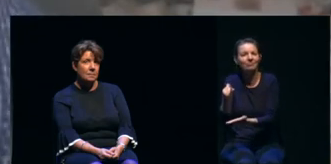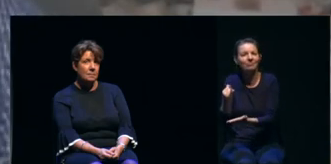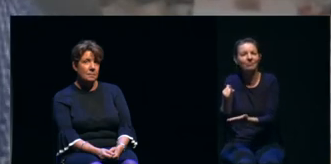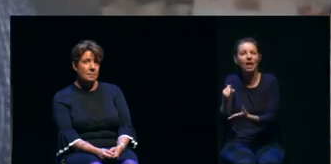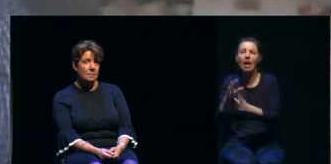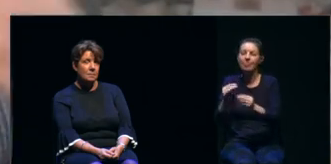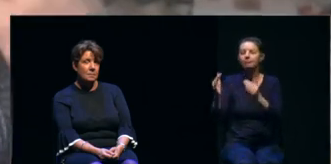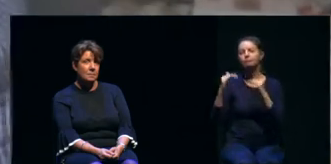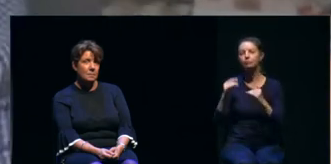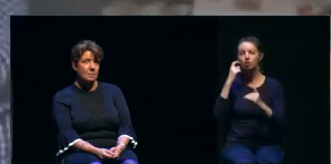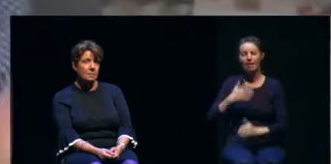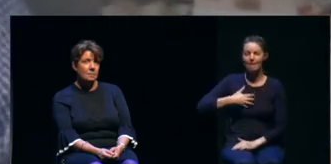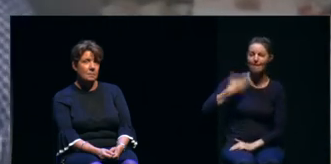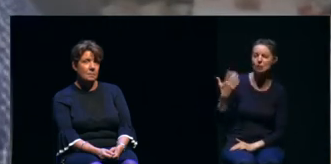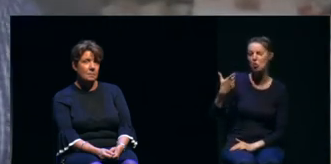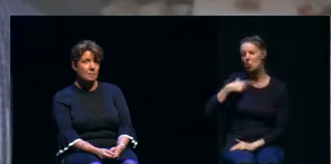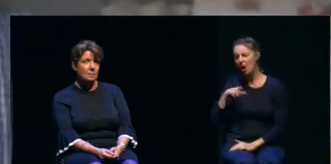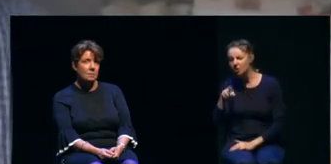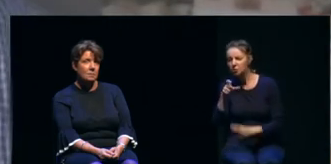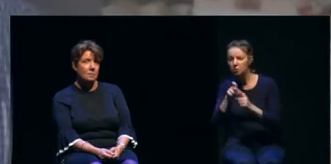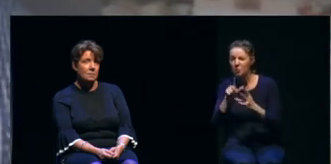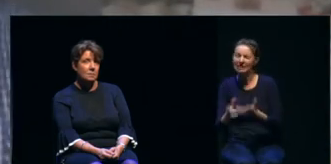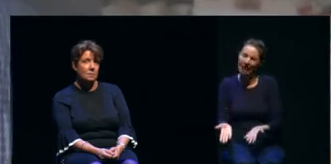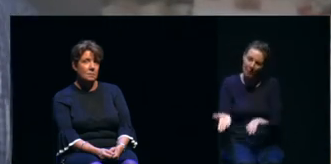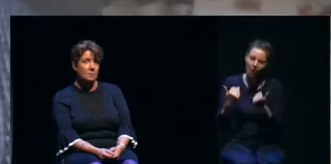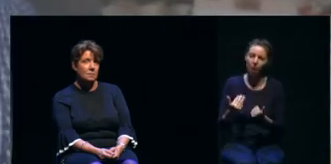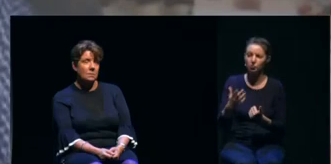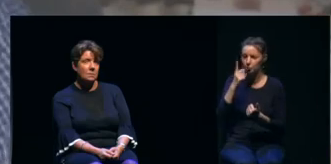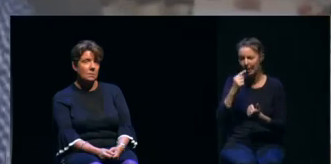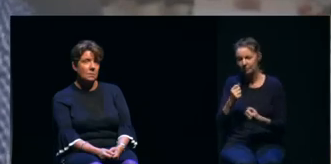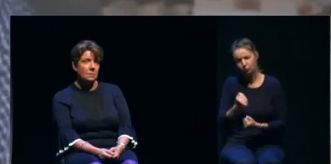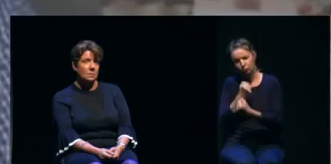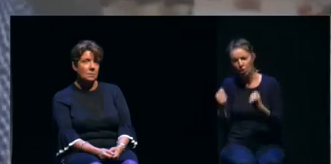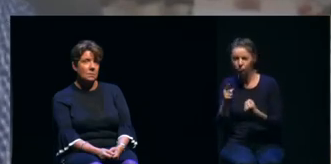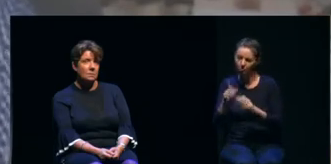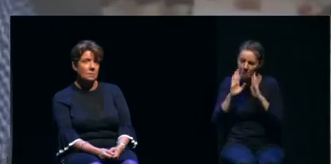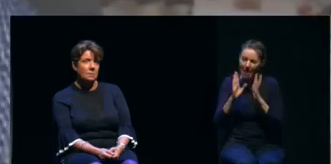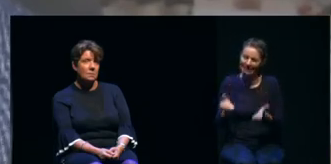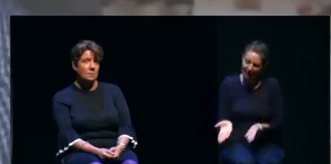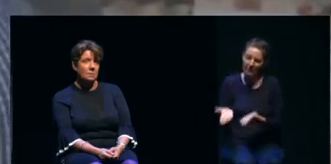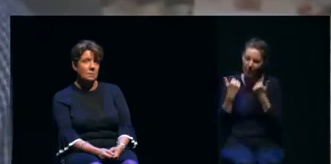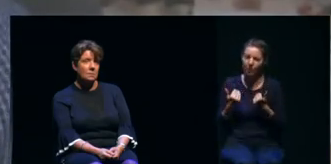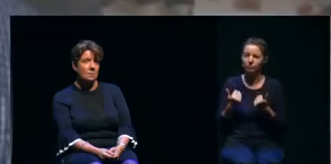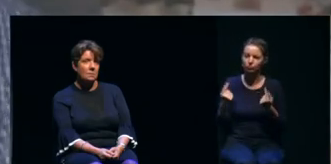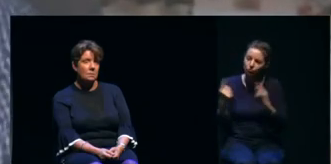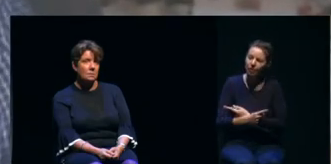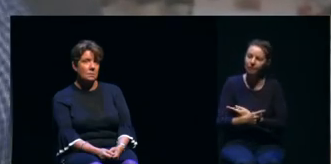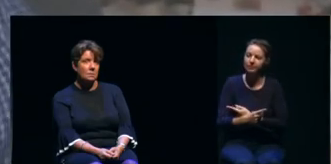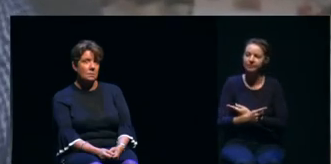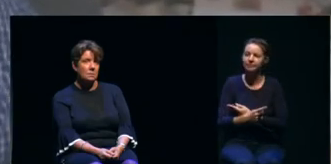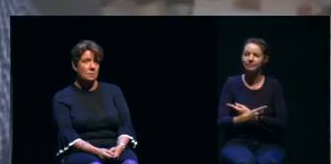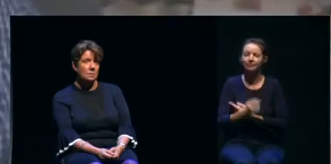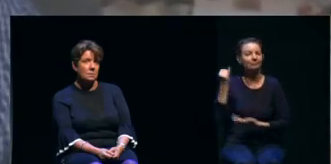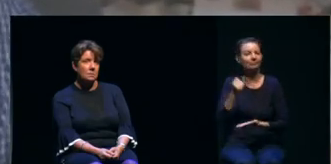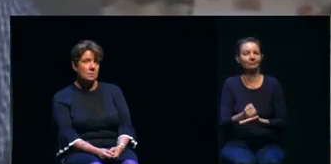were angry. It was like, well, why are you doing this? You know, come on, you can be stronger than this. You're an amazing kid, get your way out of it. Obviously, none of that